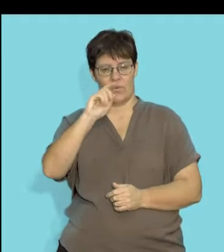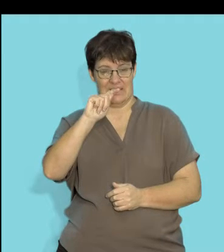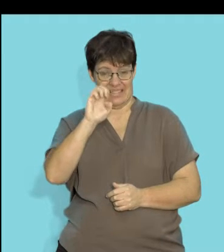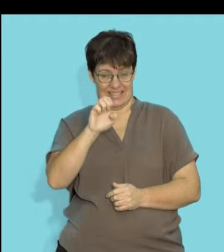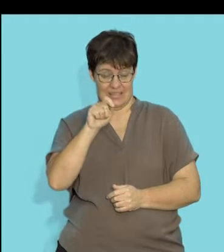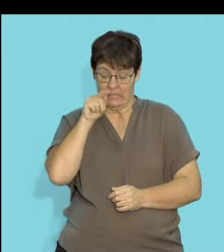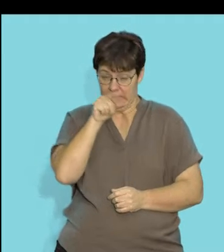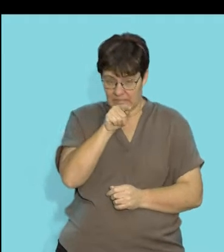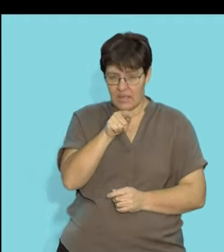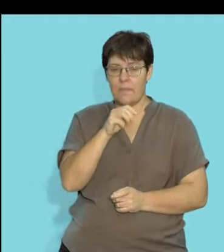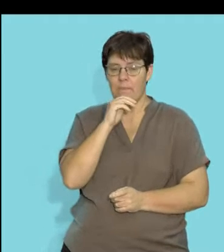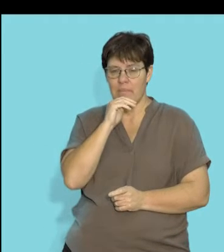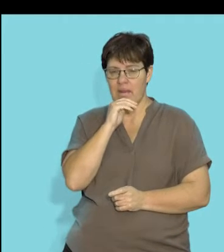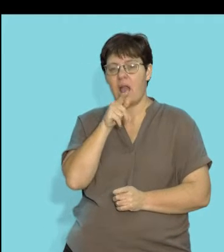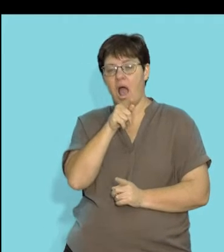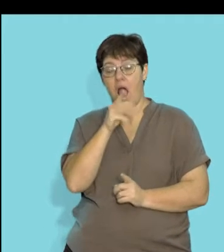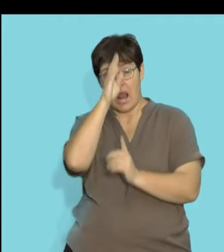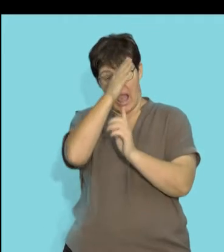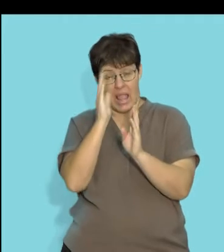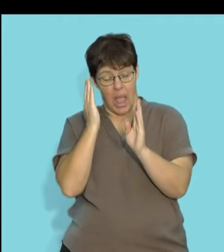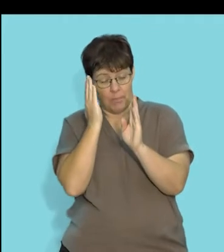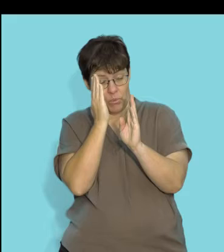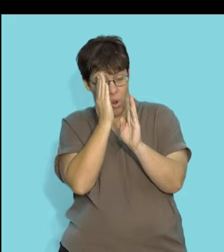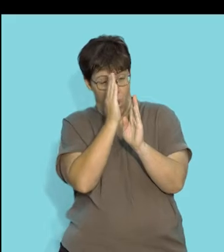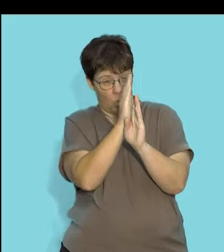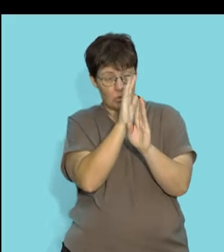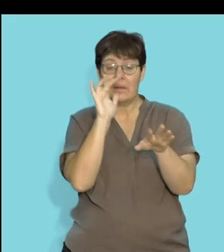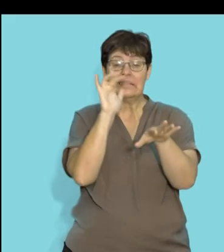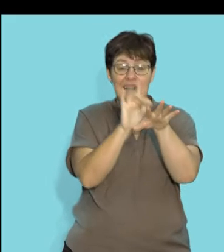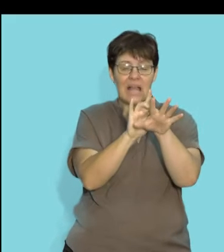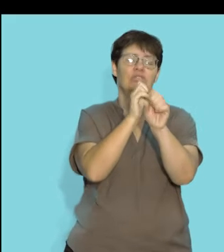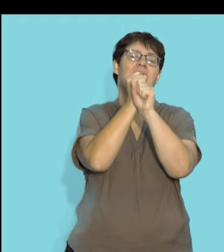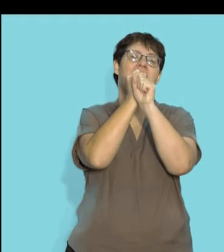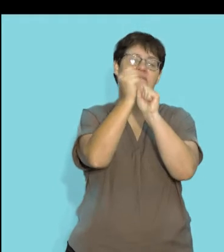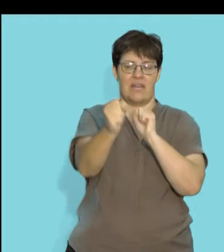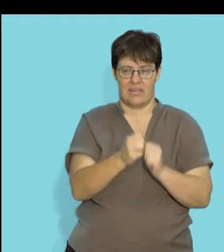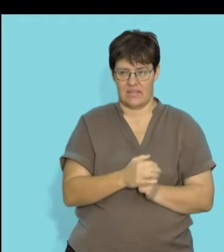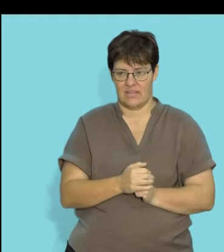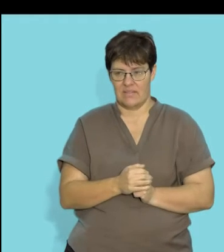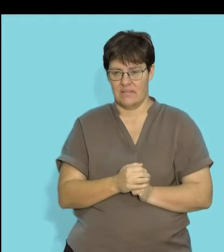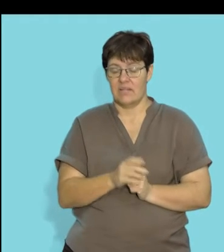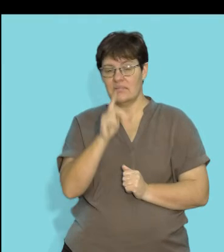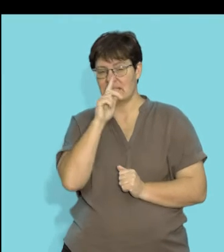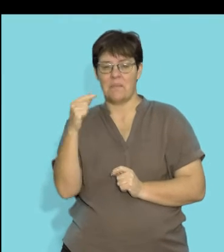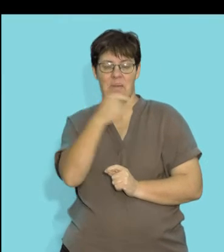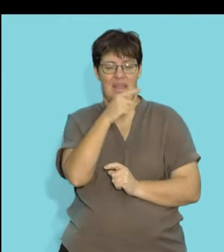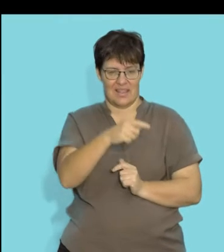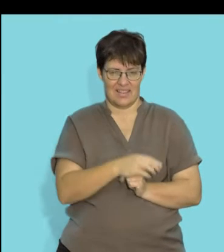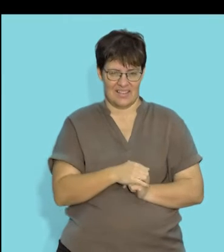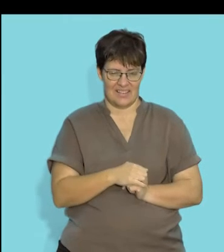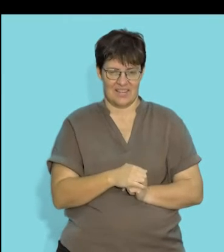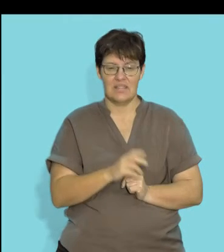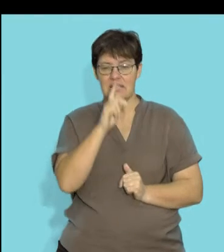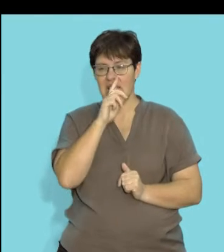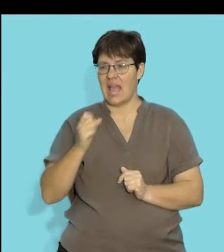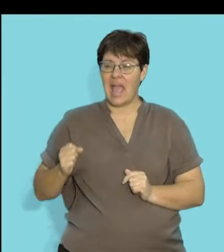straight line that the hyperbola approaches but never touches. Let me show you. Going back to this,